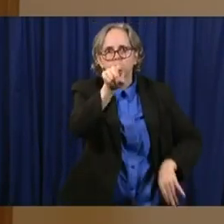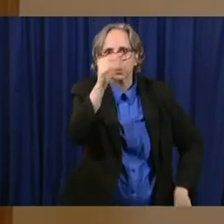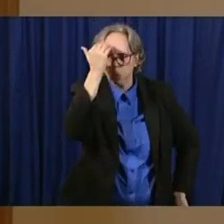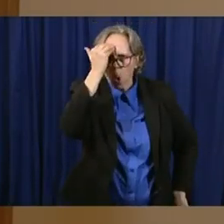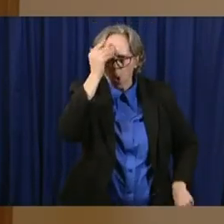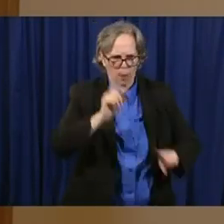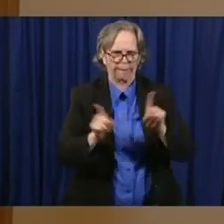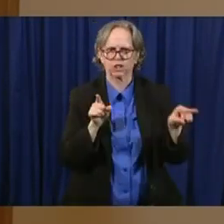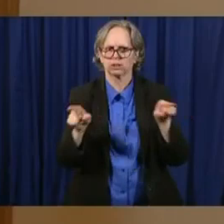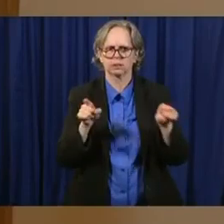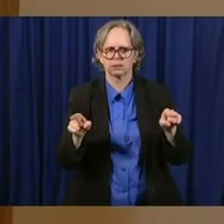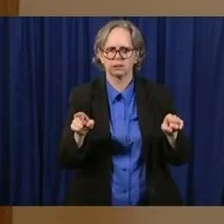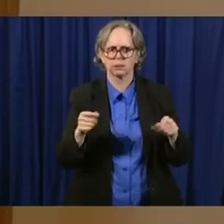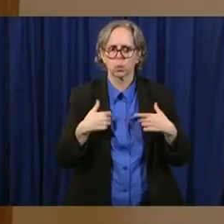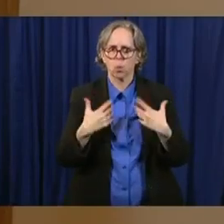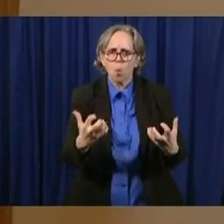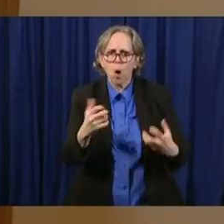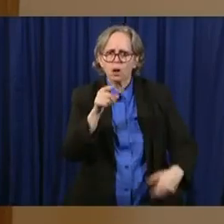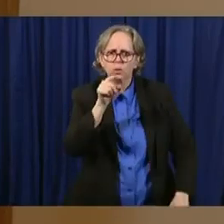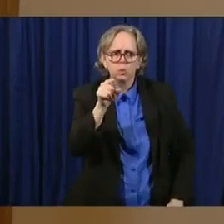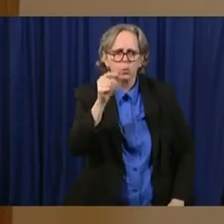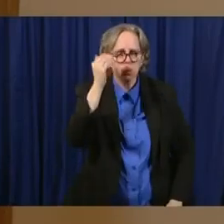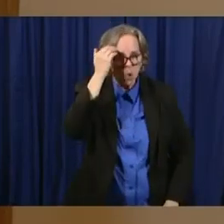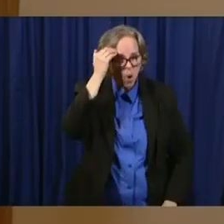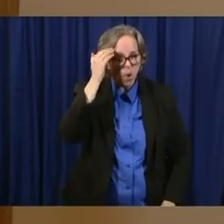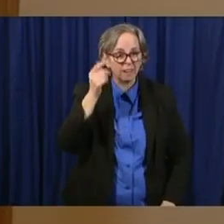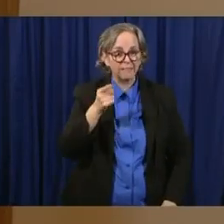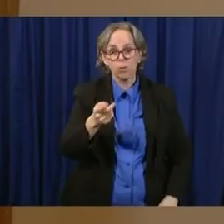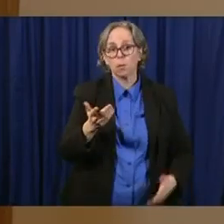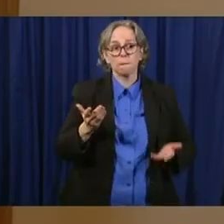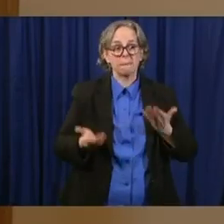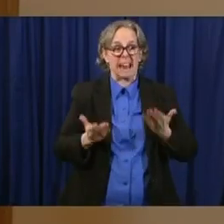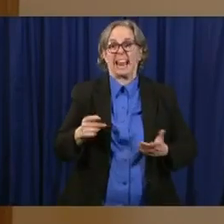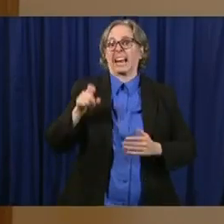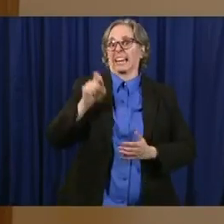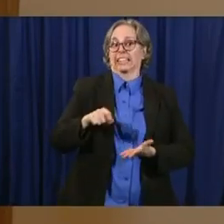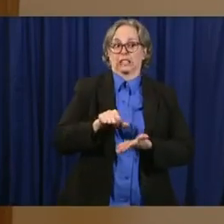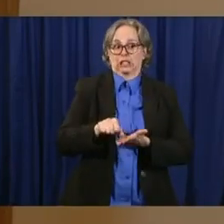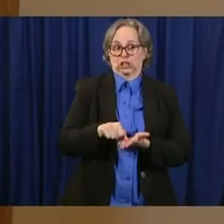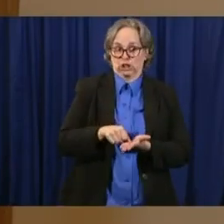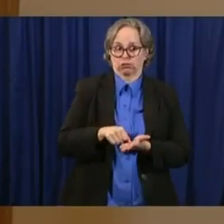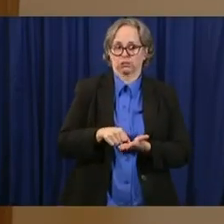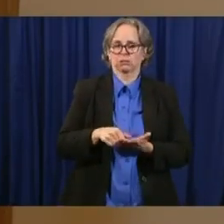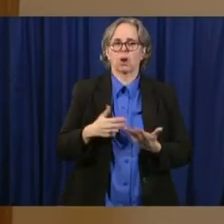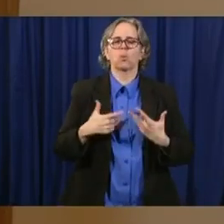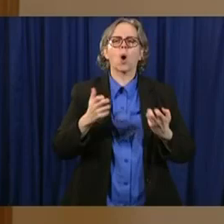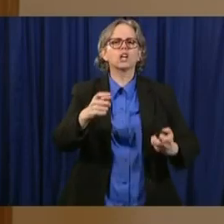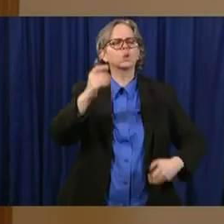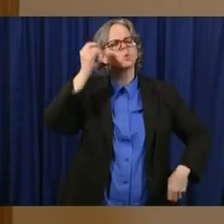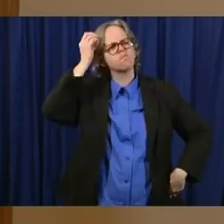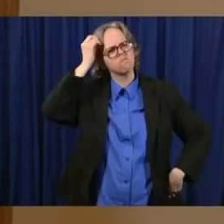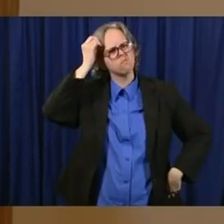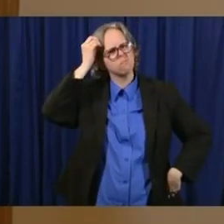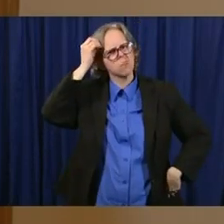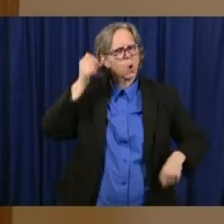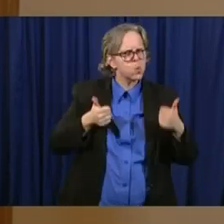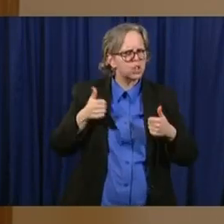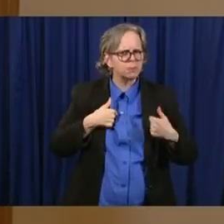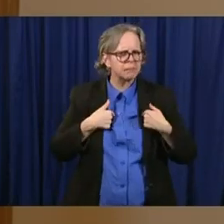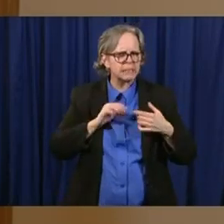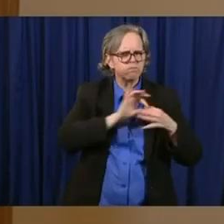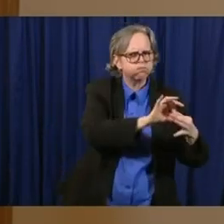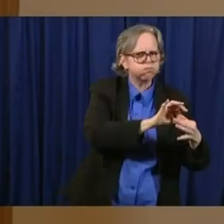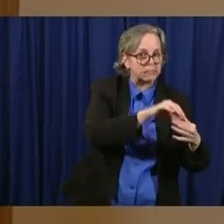patient who might need a surgery, and I want all our clinicians and doctors to hear this as well. It's